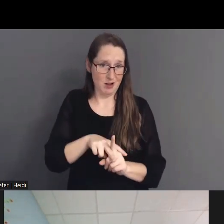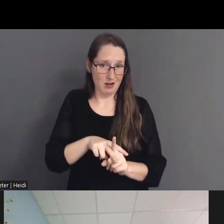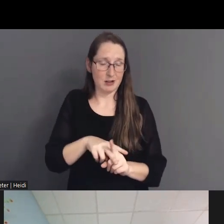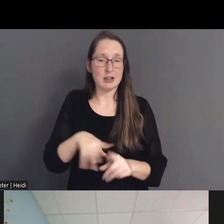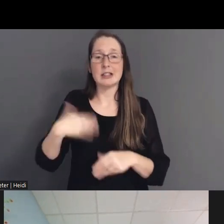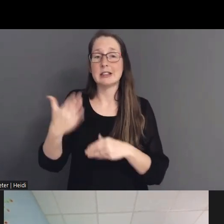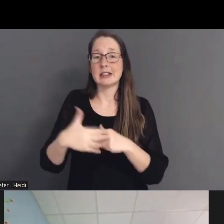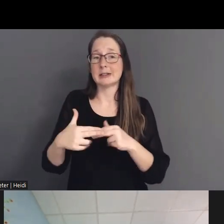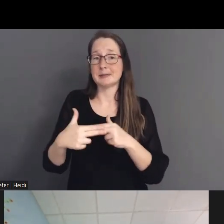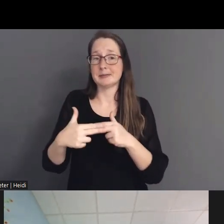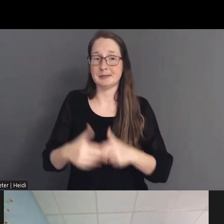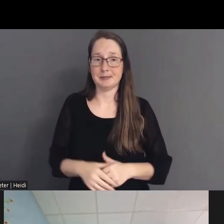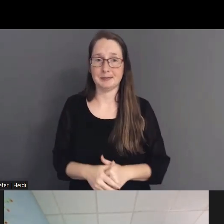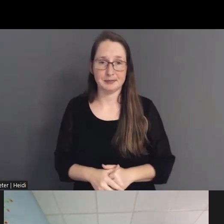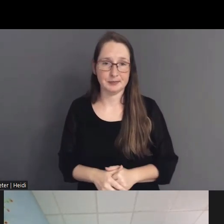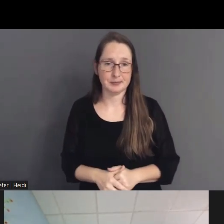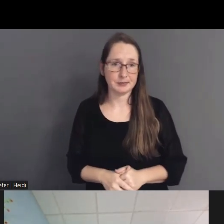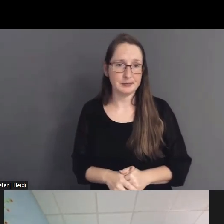Next slide.